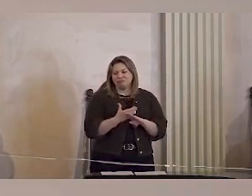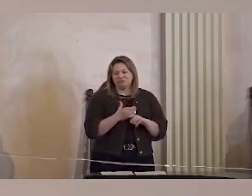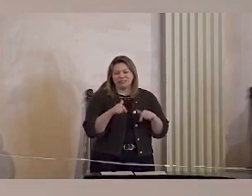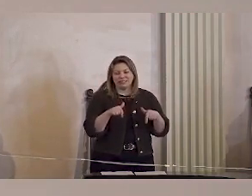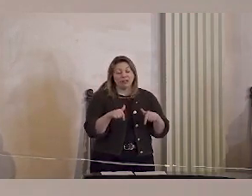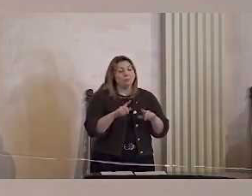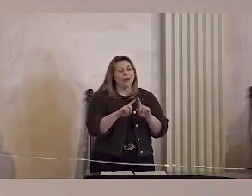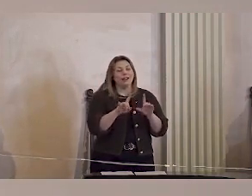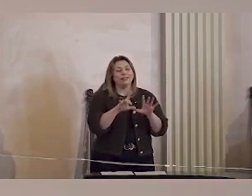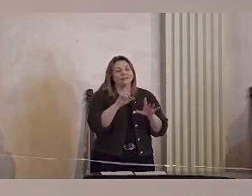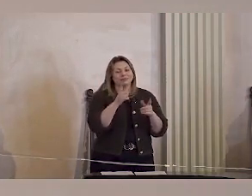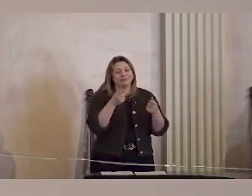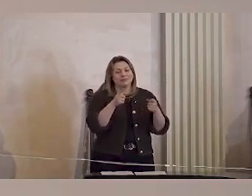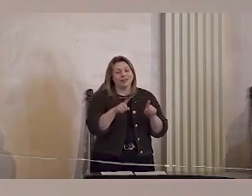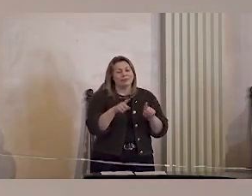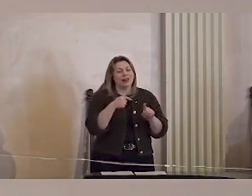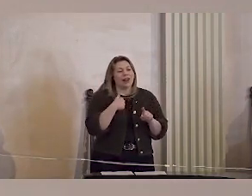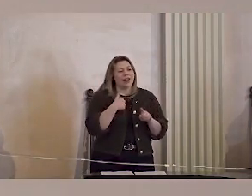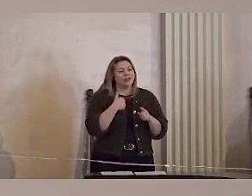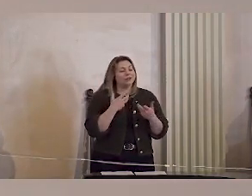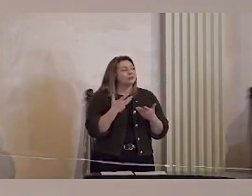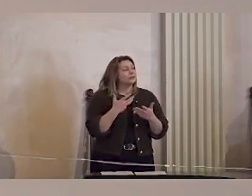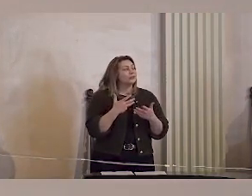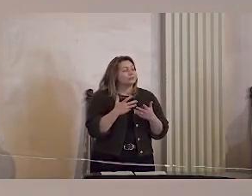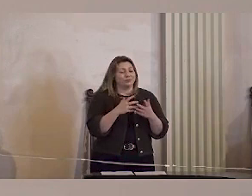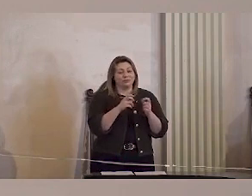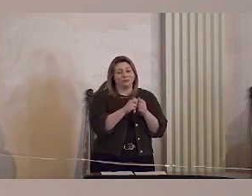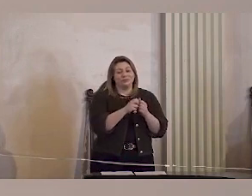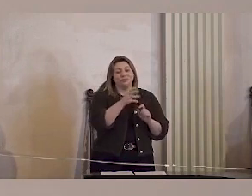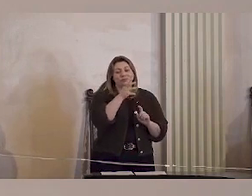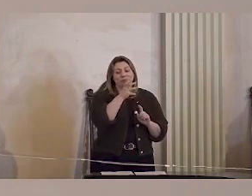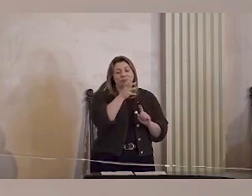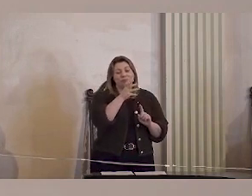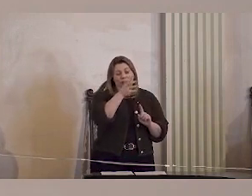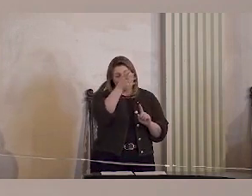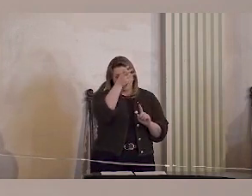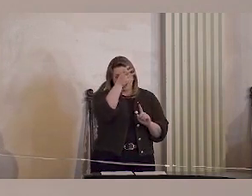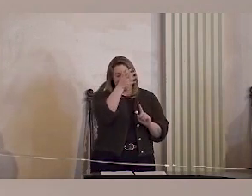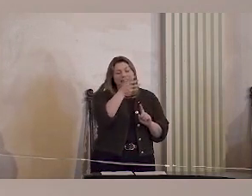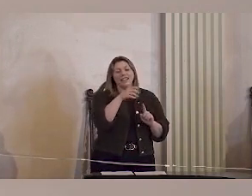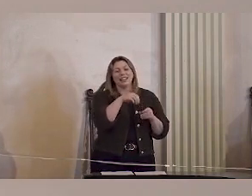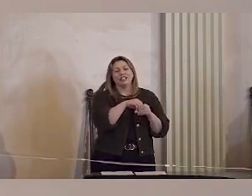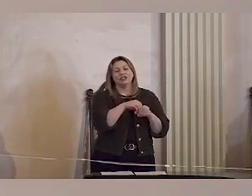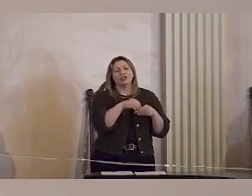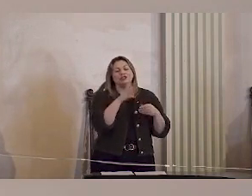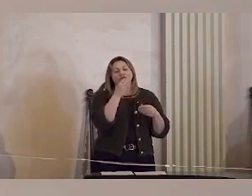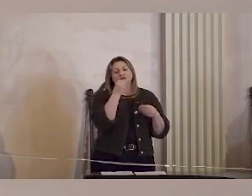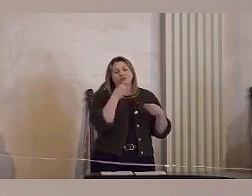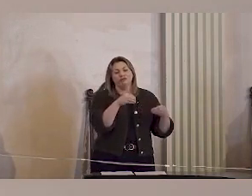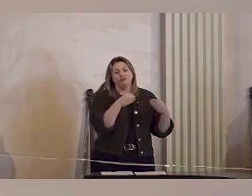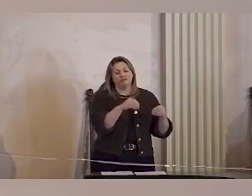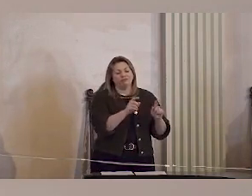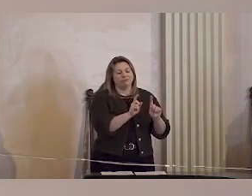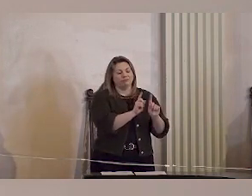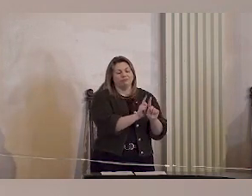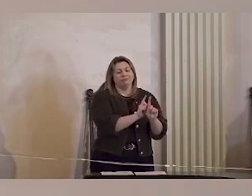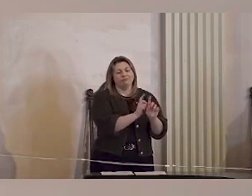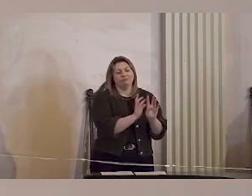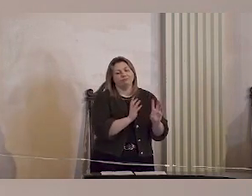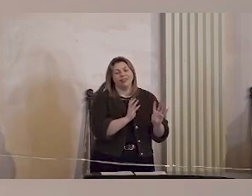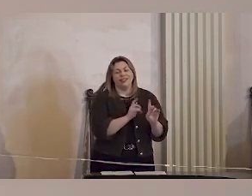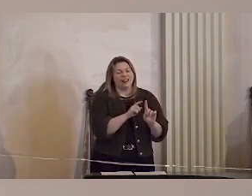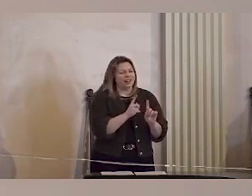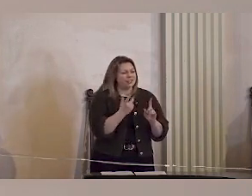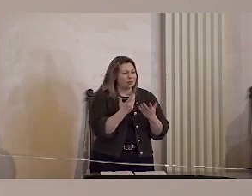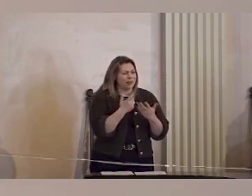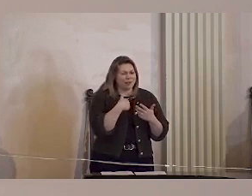but it came about when I was in line with a parent at the supermarket. And I honestly don't remember exactly who it was. It was someone I hadn't met before.